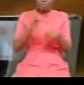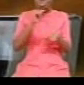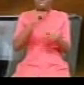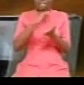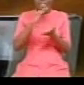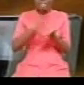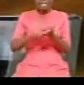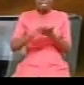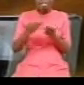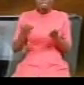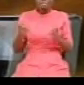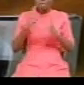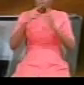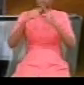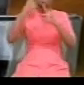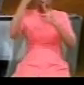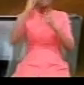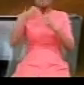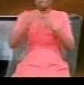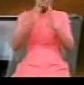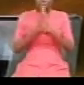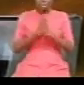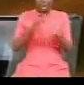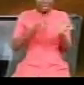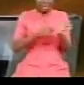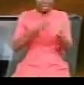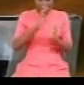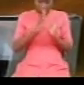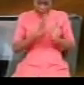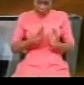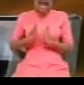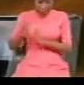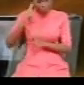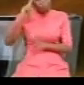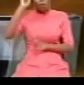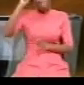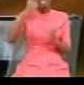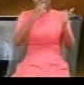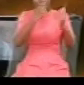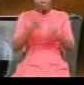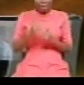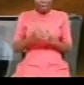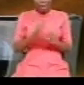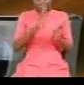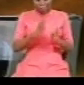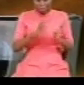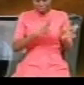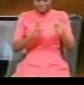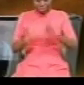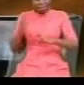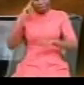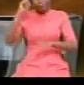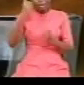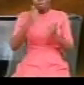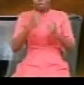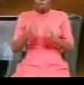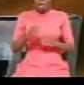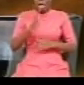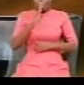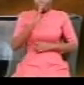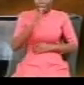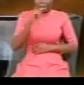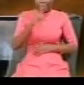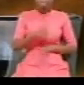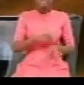to God in prayer. This is preparation for his coming. This is getting ready. Be ye